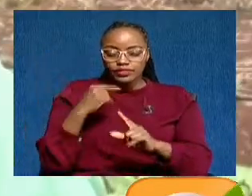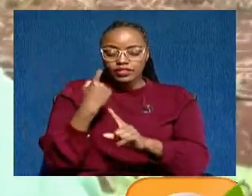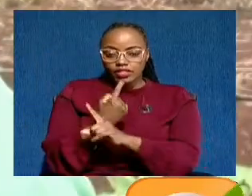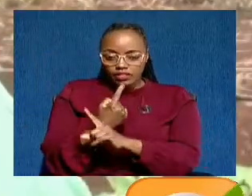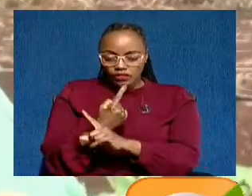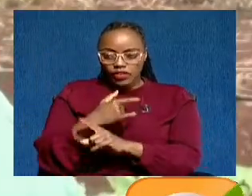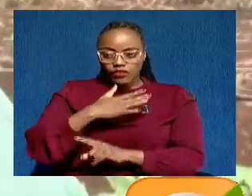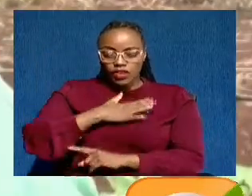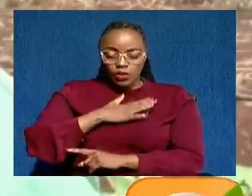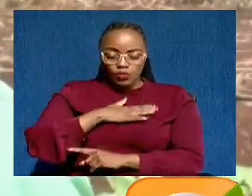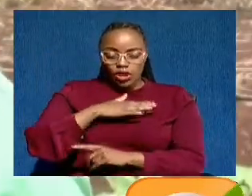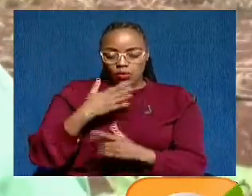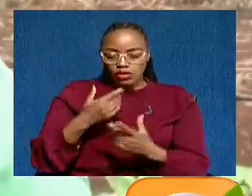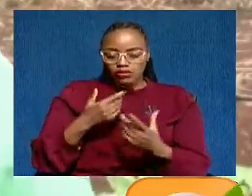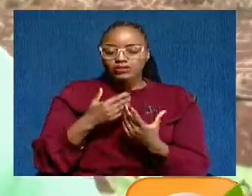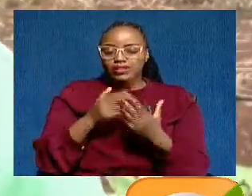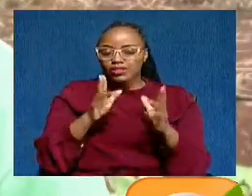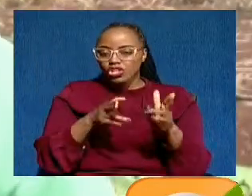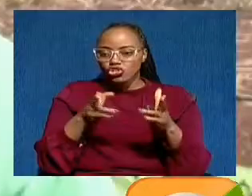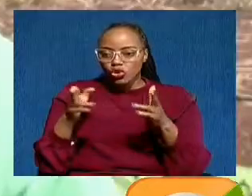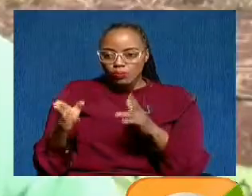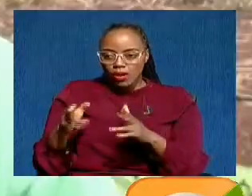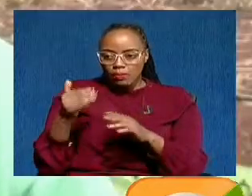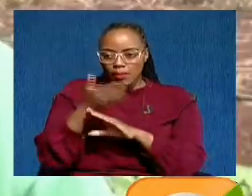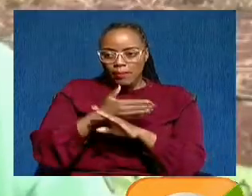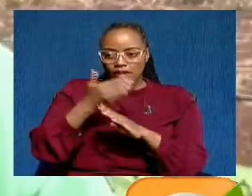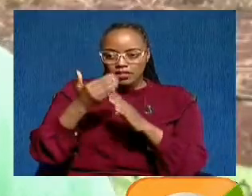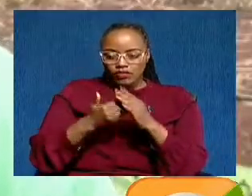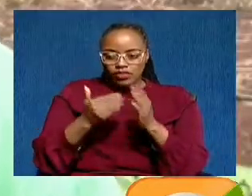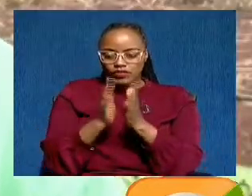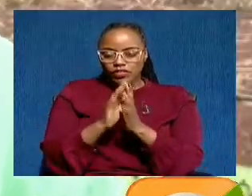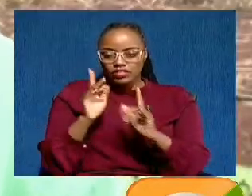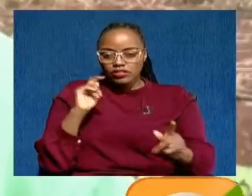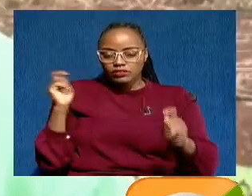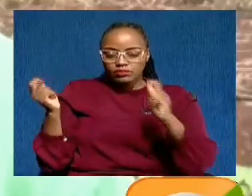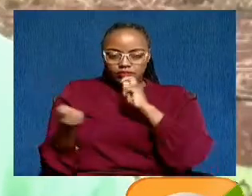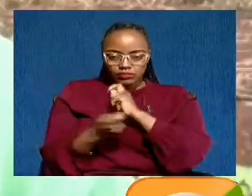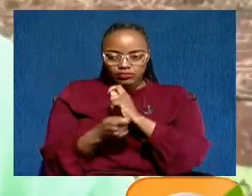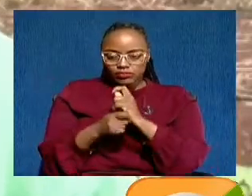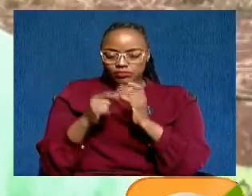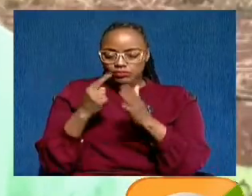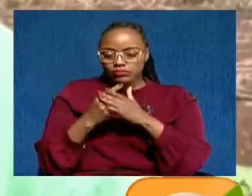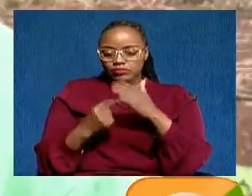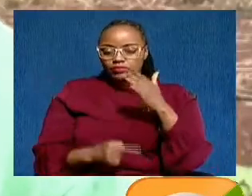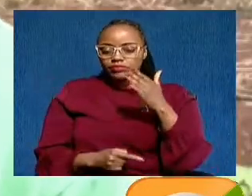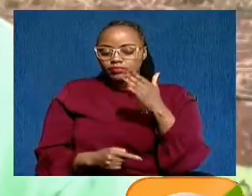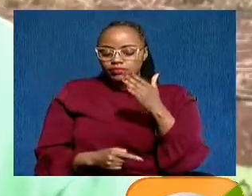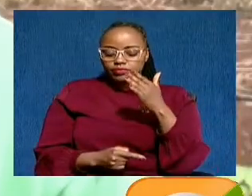between the conventionally bred potato variety and the transformed variety is that